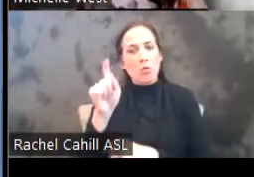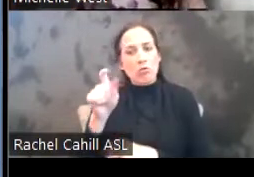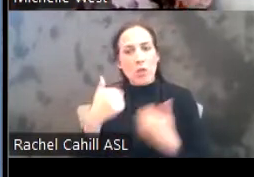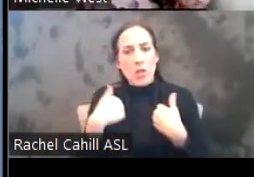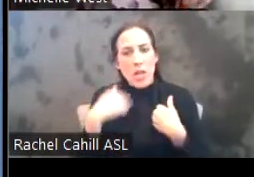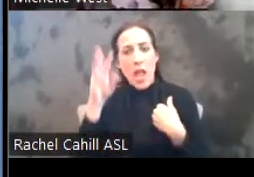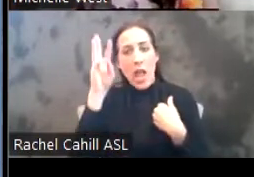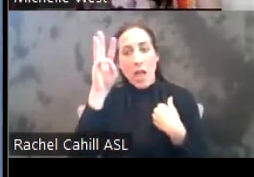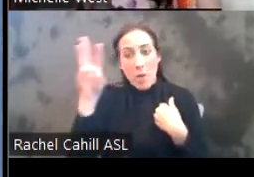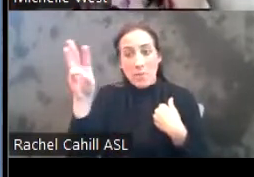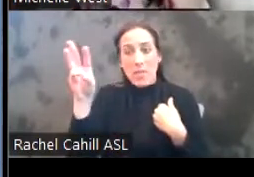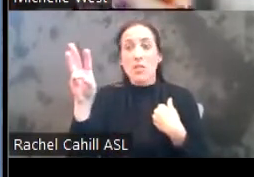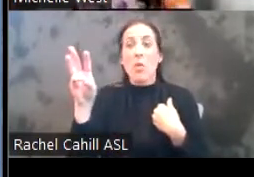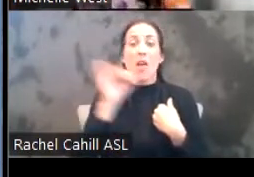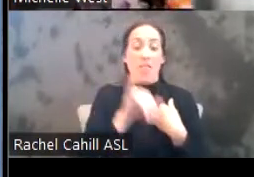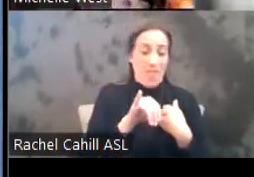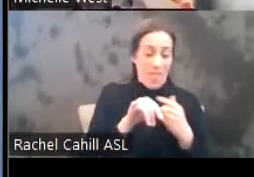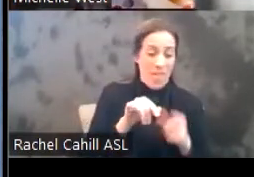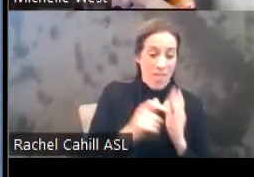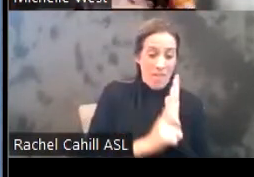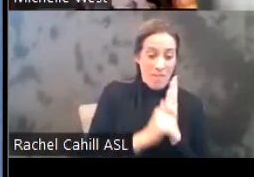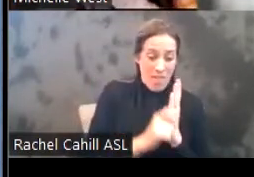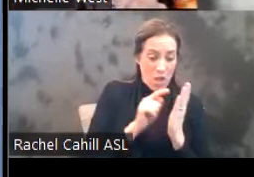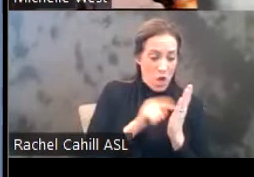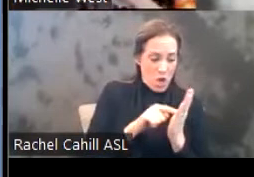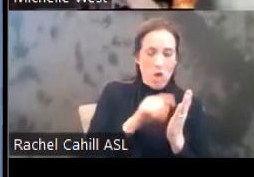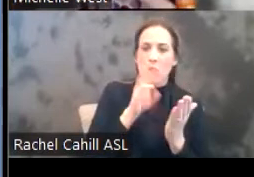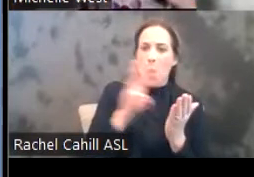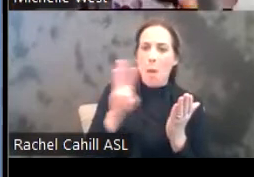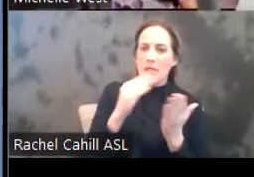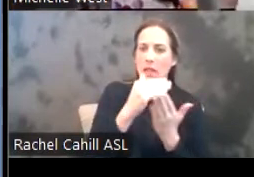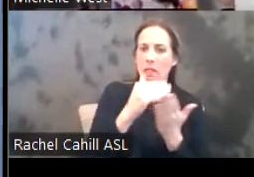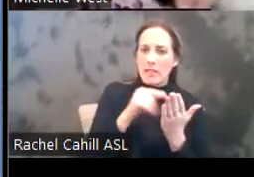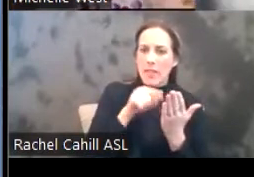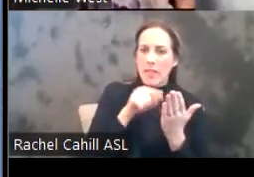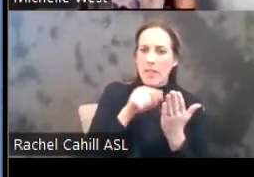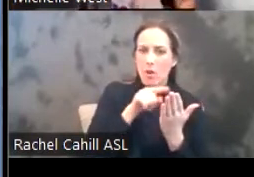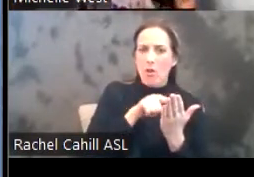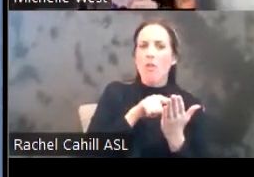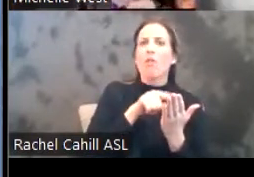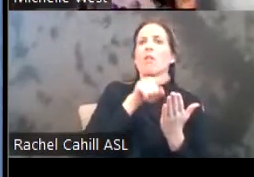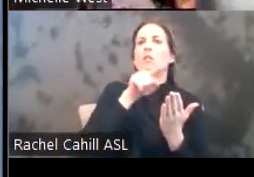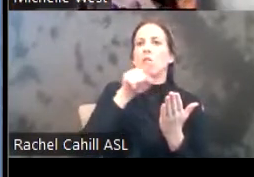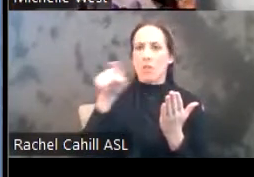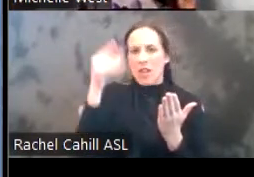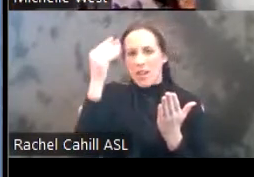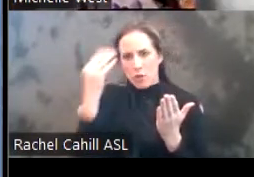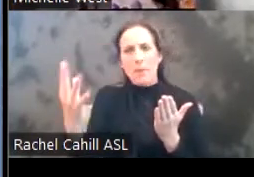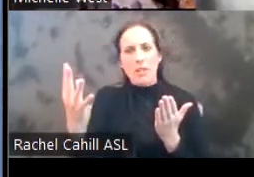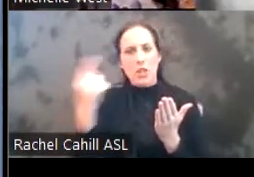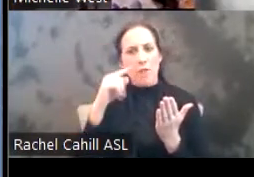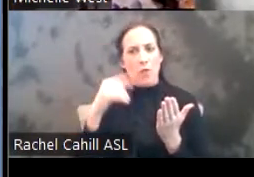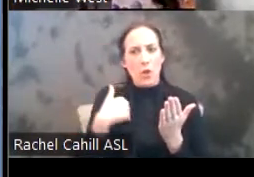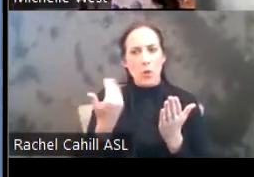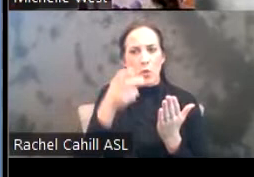that flyer, you have the landing page or that website address of the information for your youth